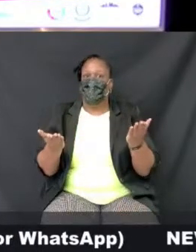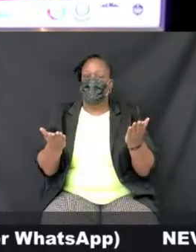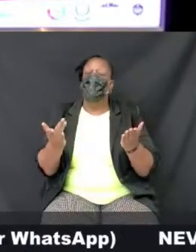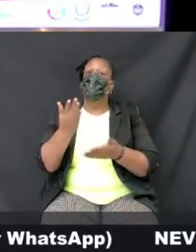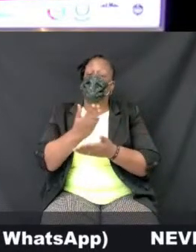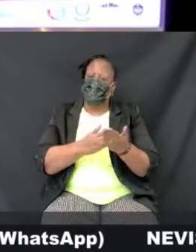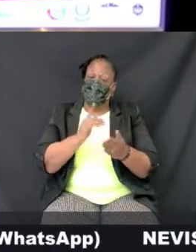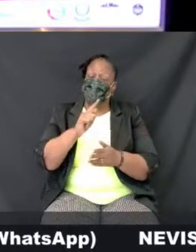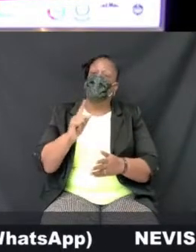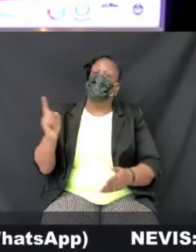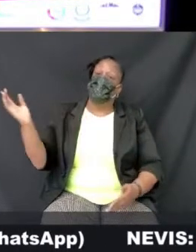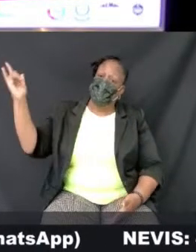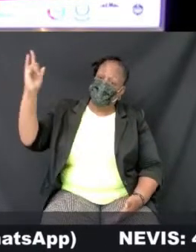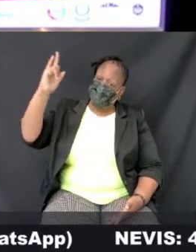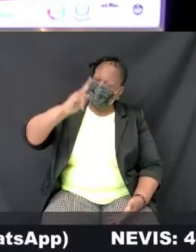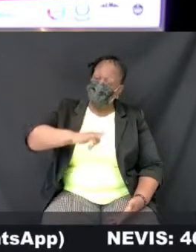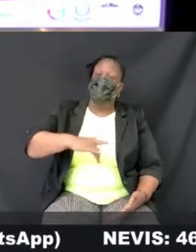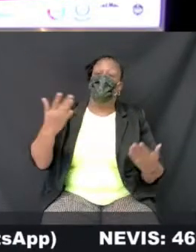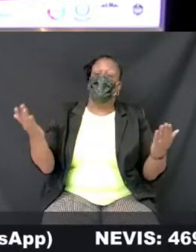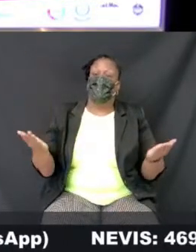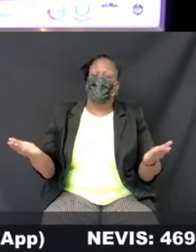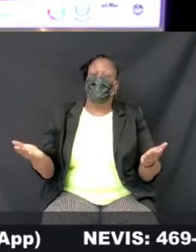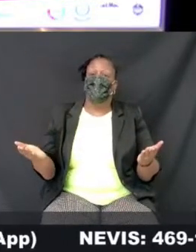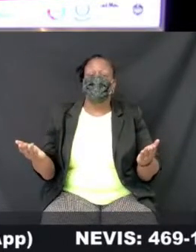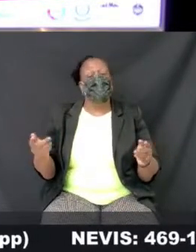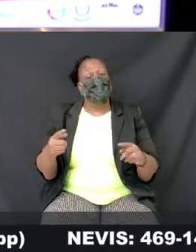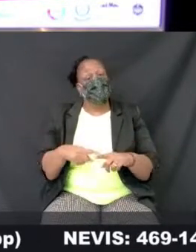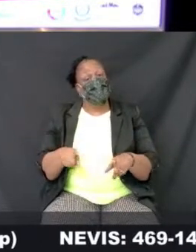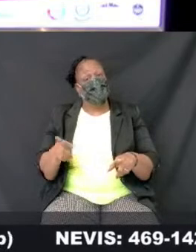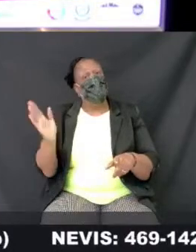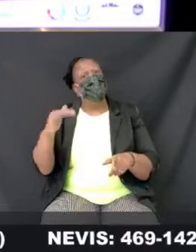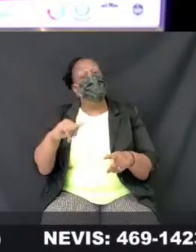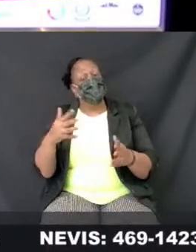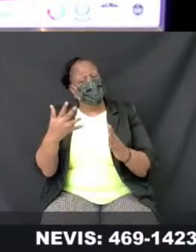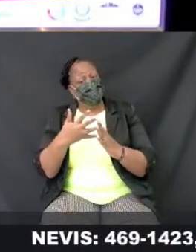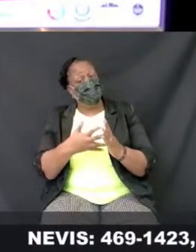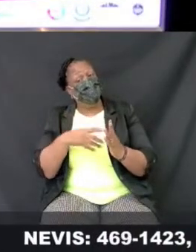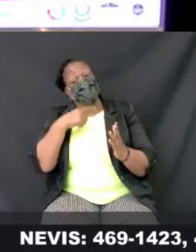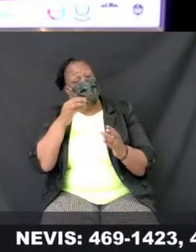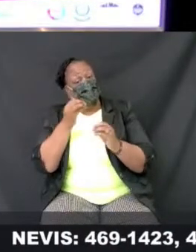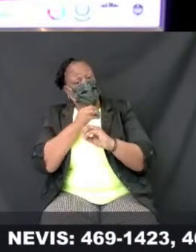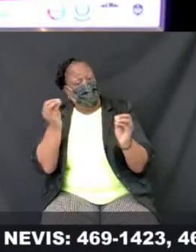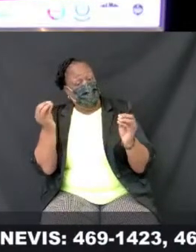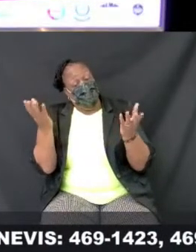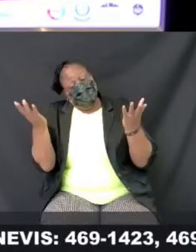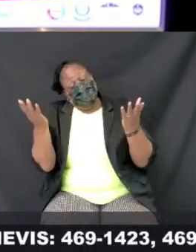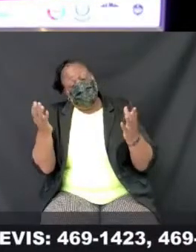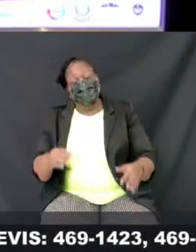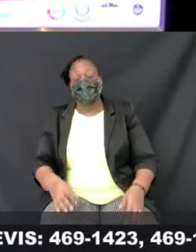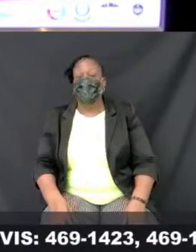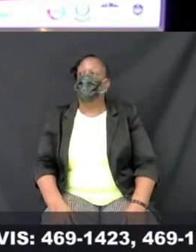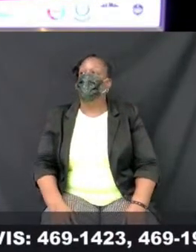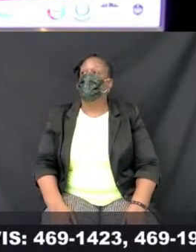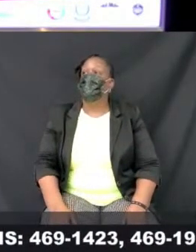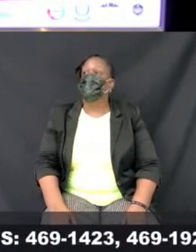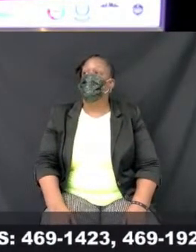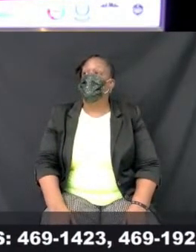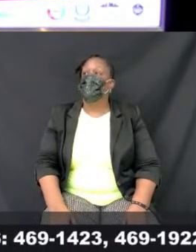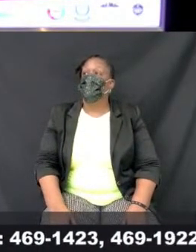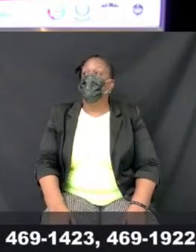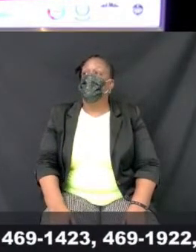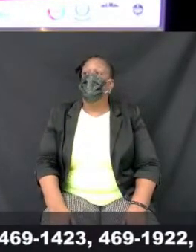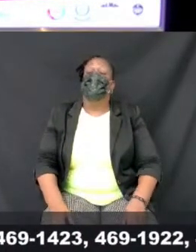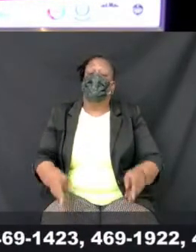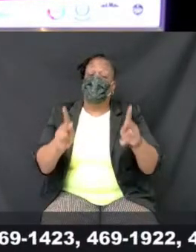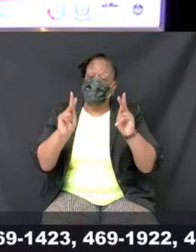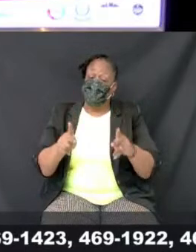with a negative PCR test. But with that said, the vast majority of the cases that we mention here, these are